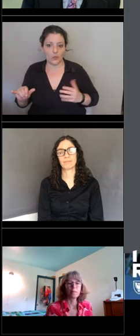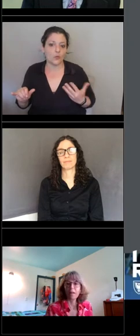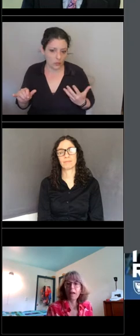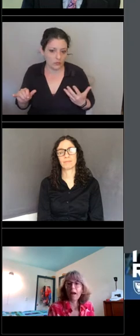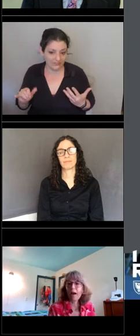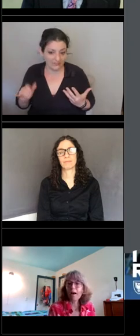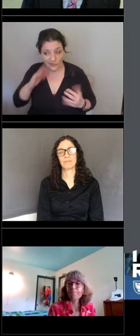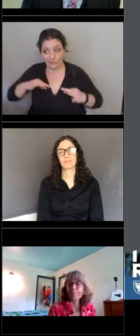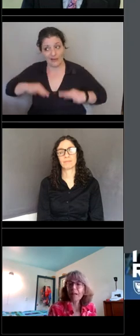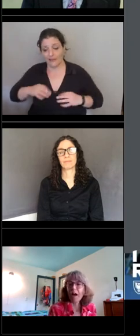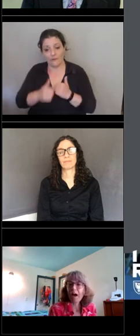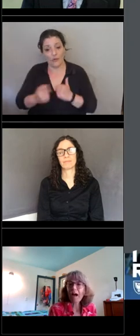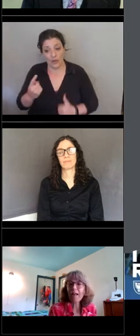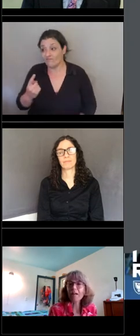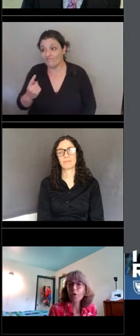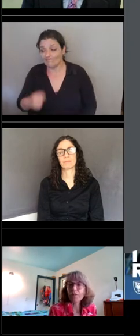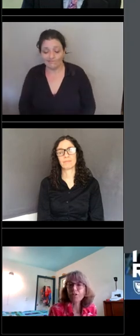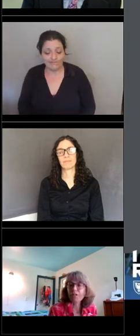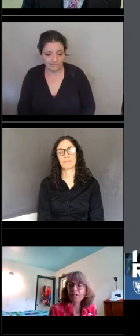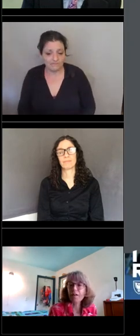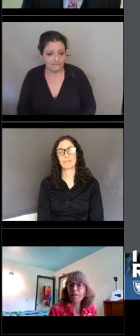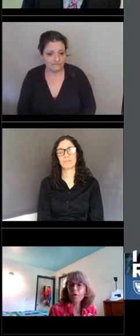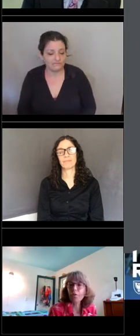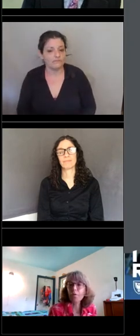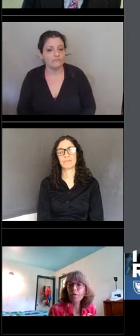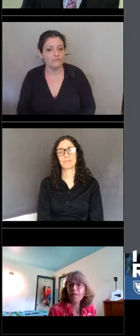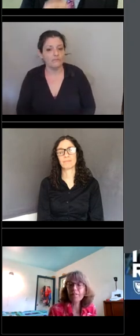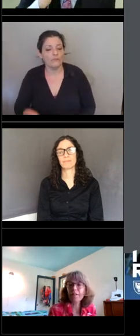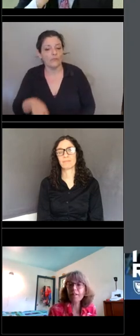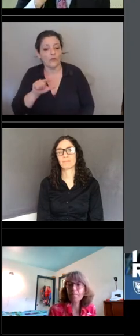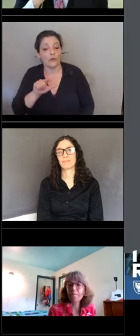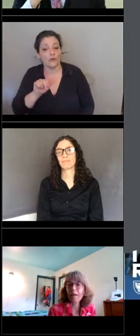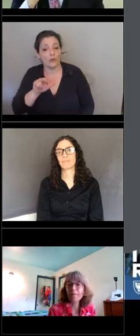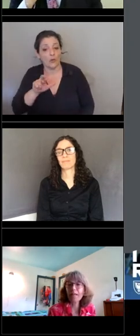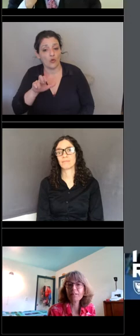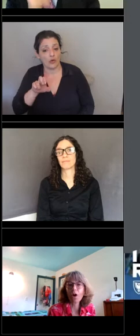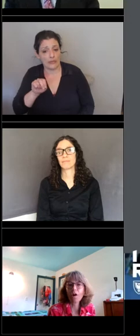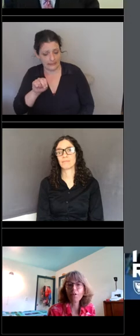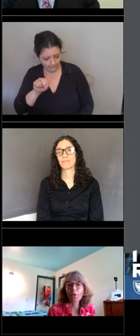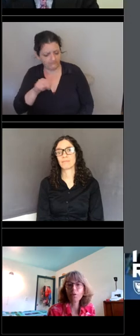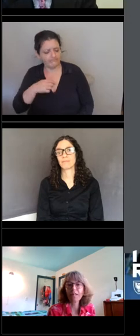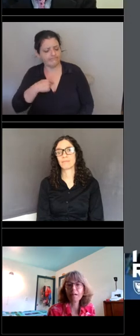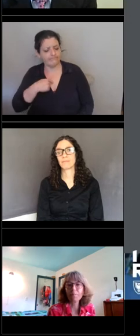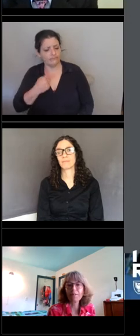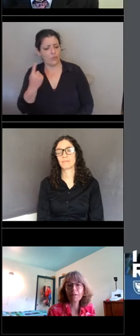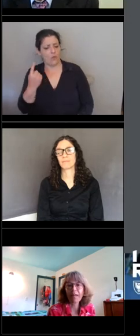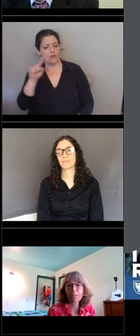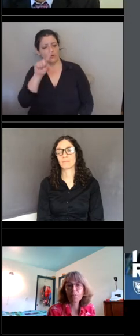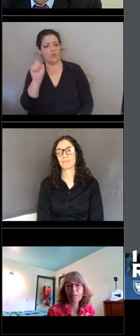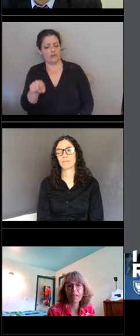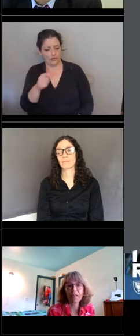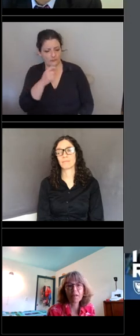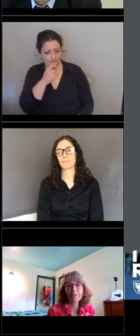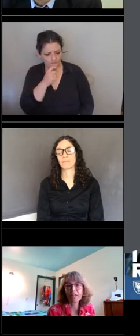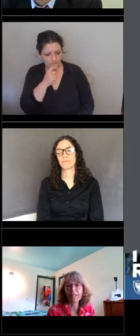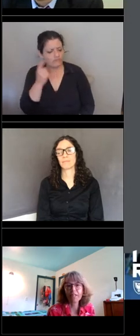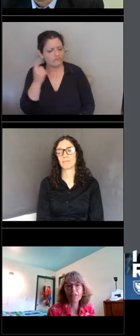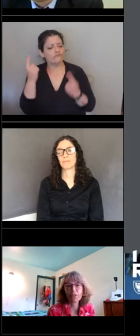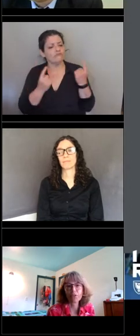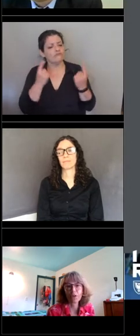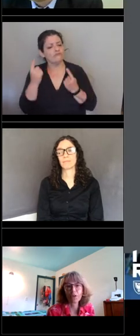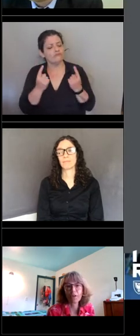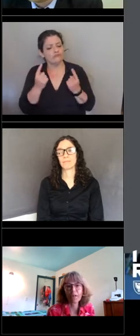Great. I had a question. You know, given that MPAs often only update their management plans every